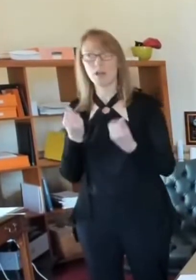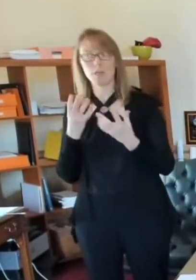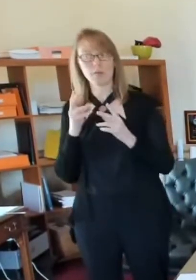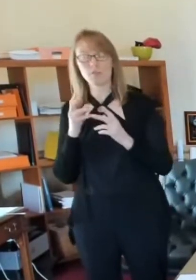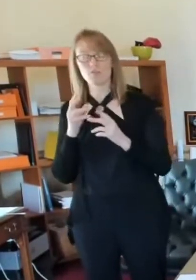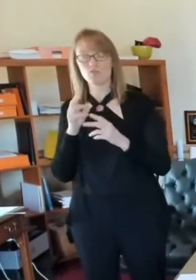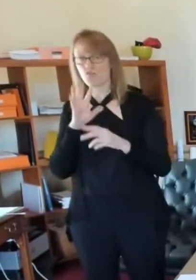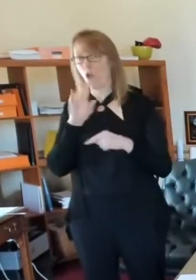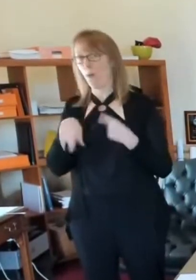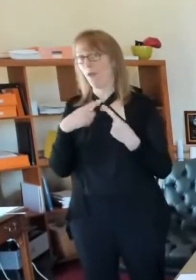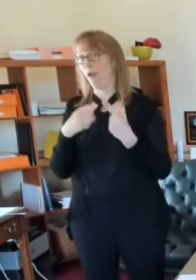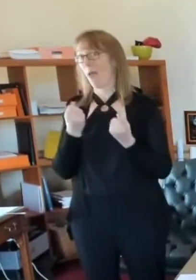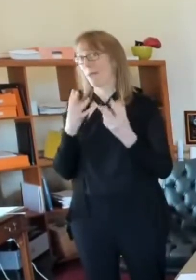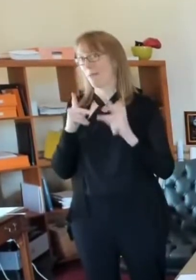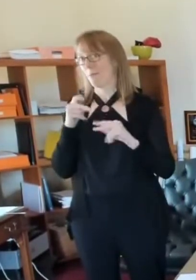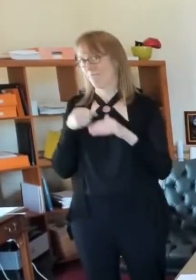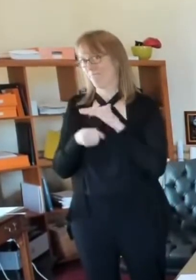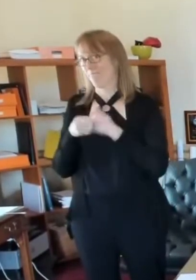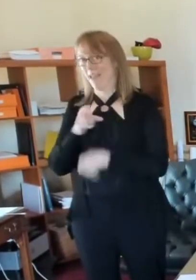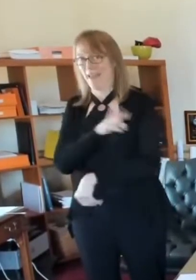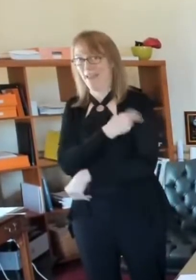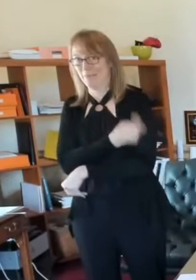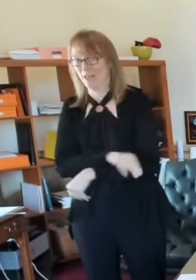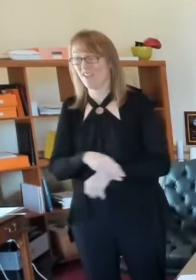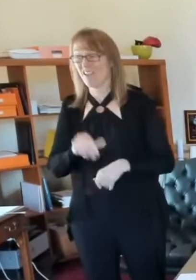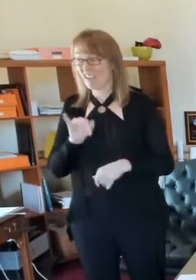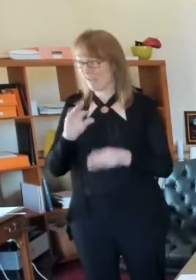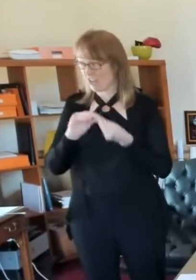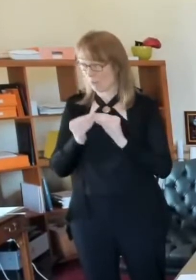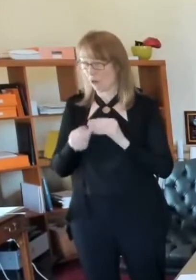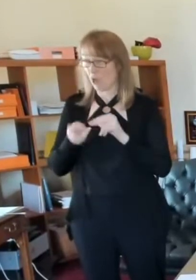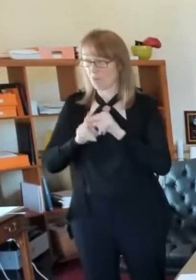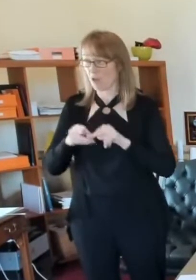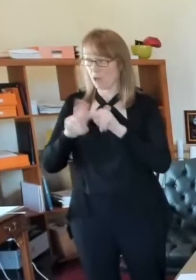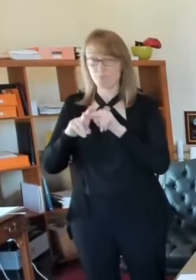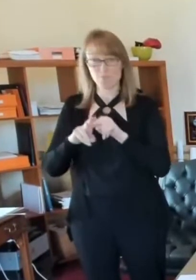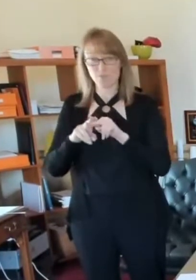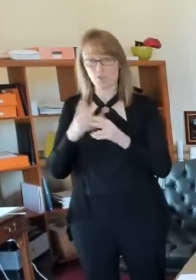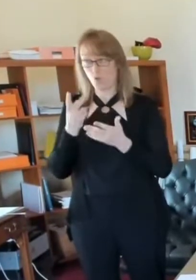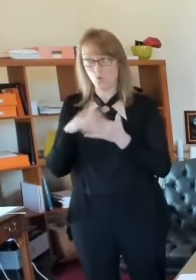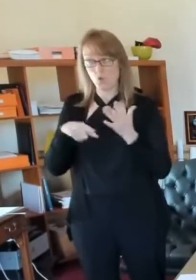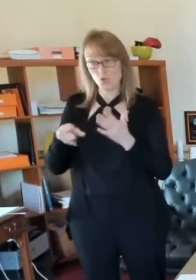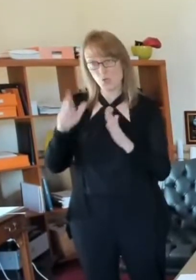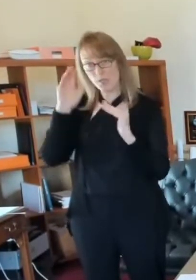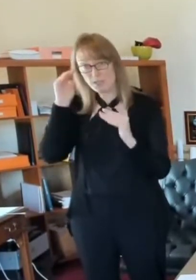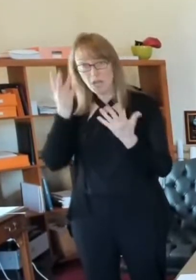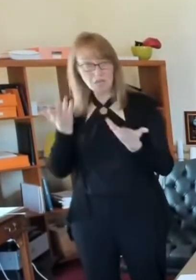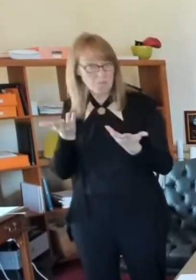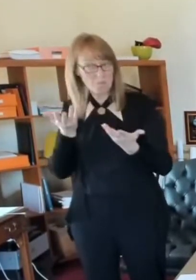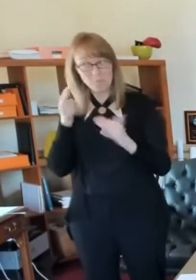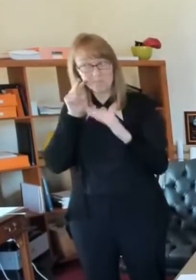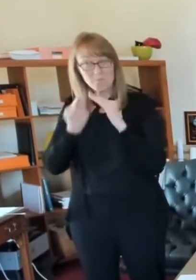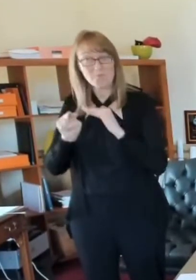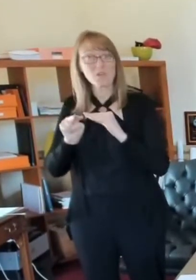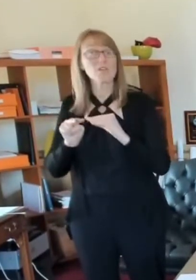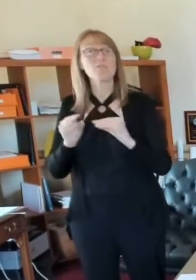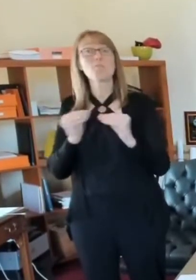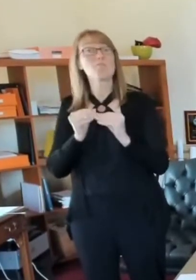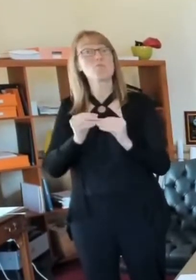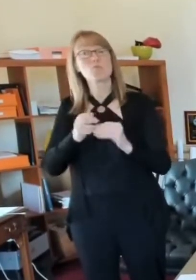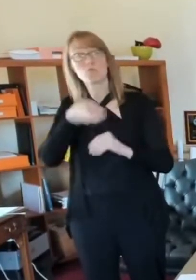continue to go up, or rather don't come down, do you anticipate more restrictions and maybe